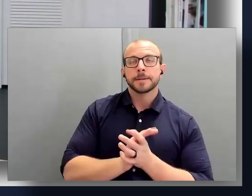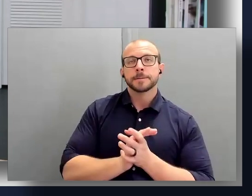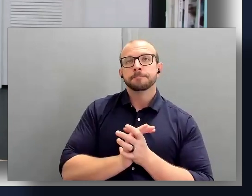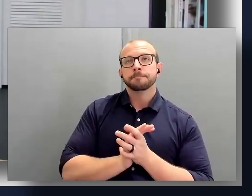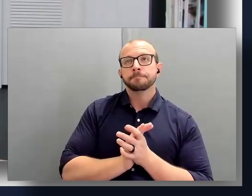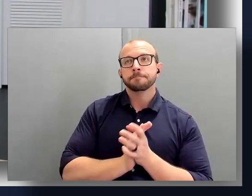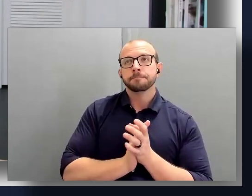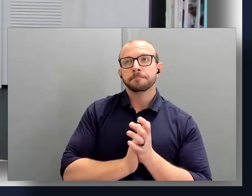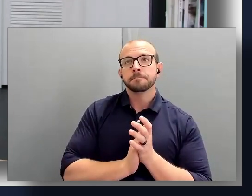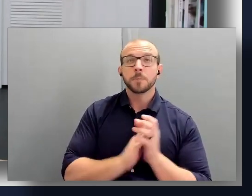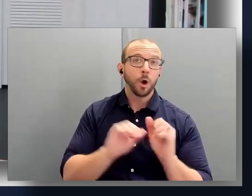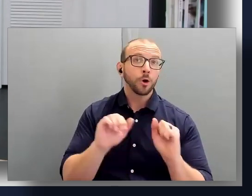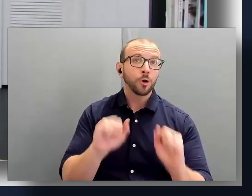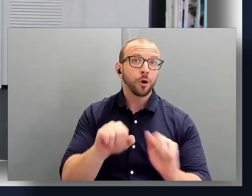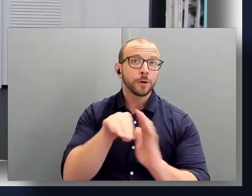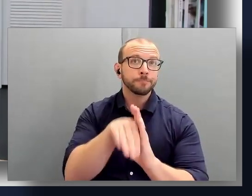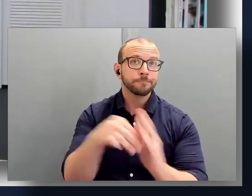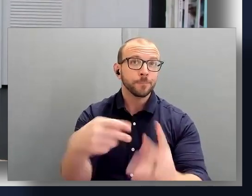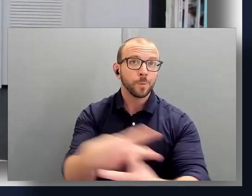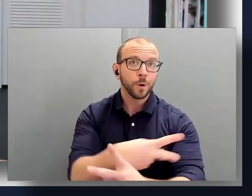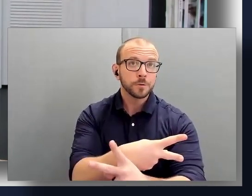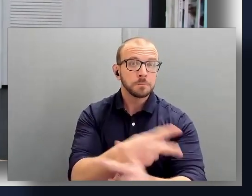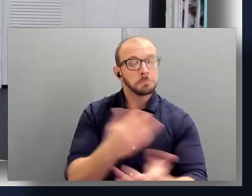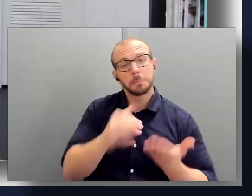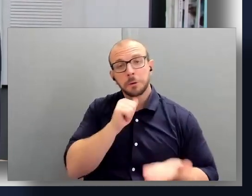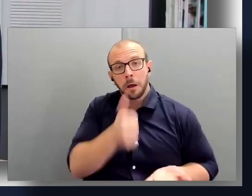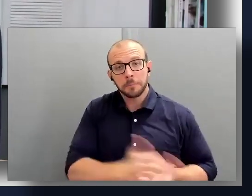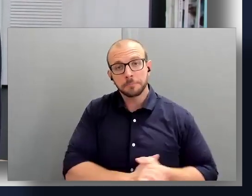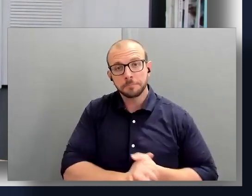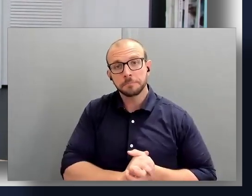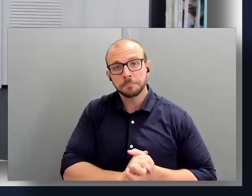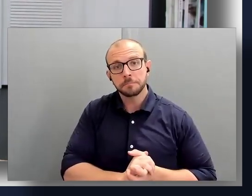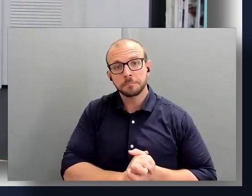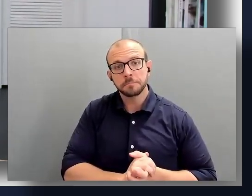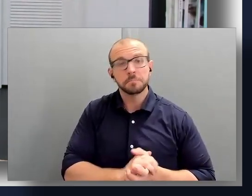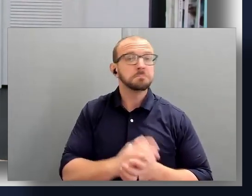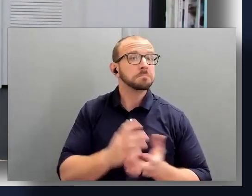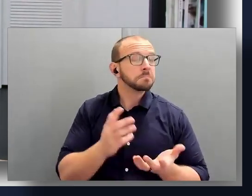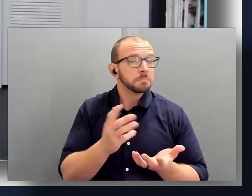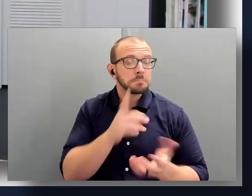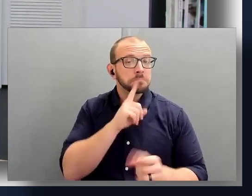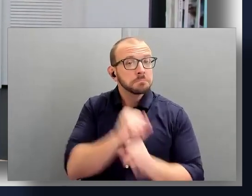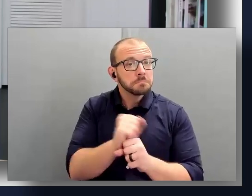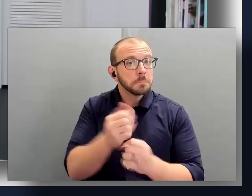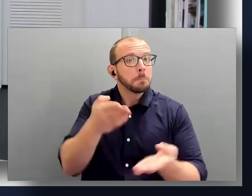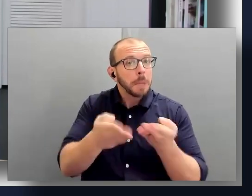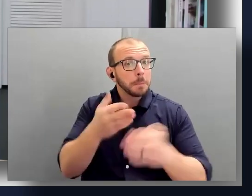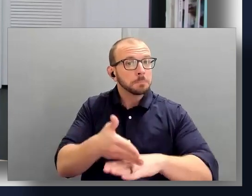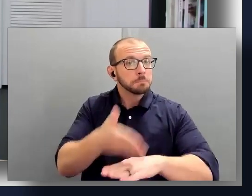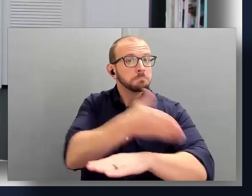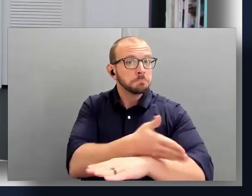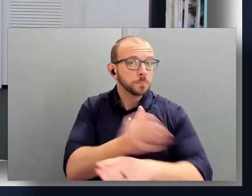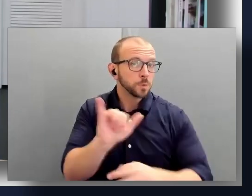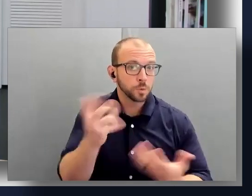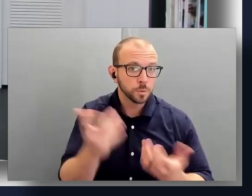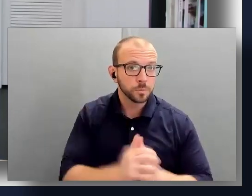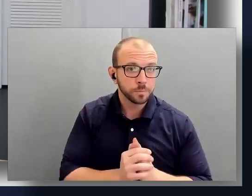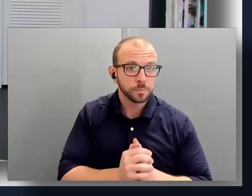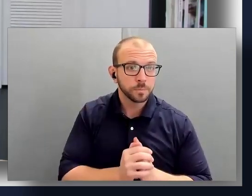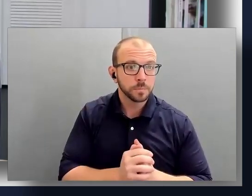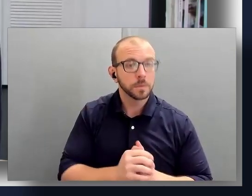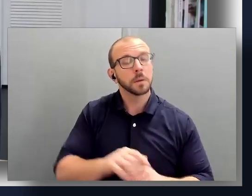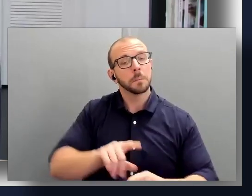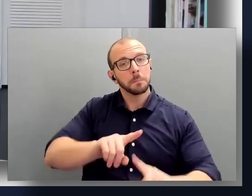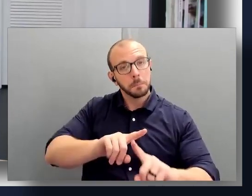you know, it could get worse. It might not get worse. And in some respects, it might get better. But I